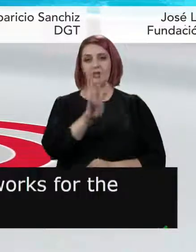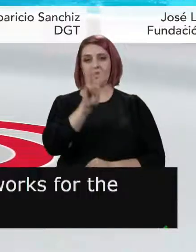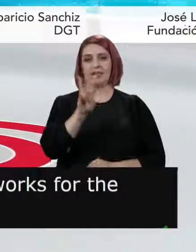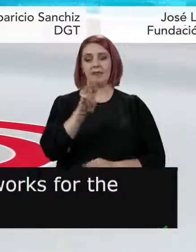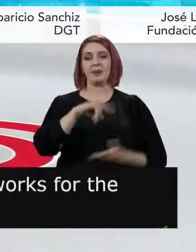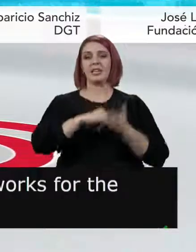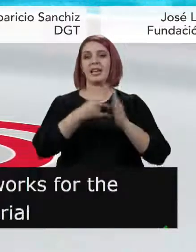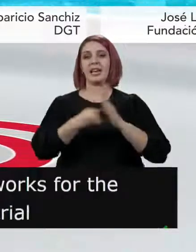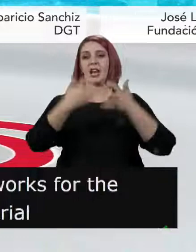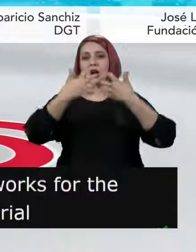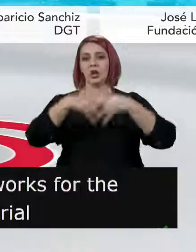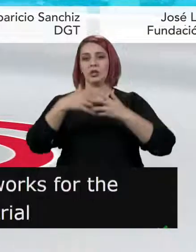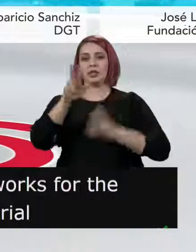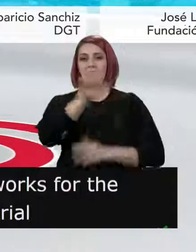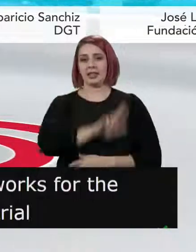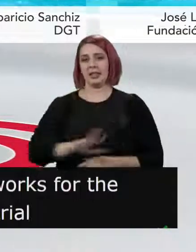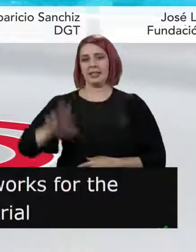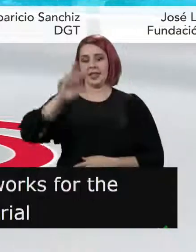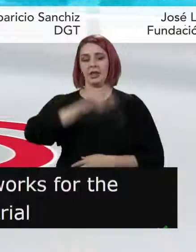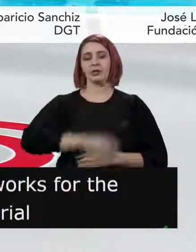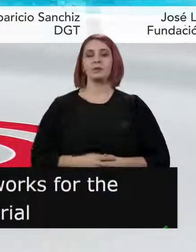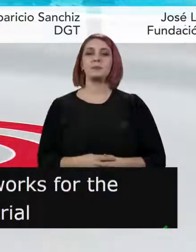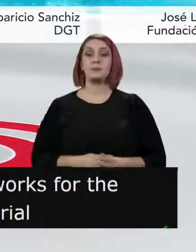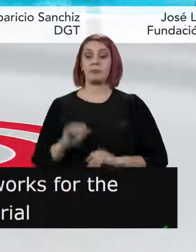by University Carlos III.